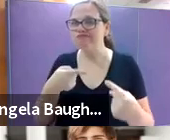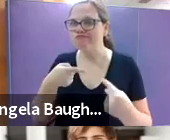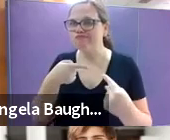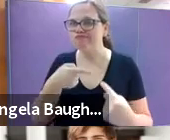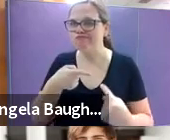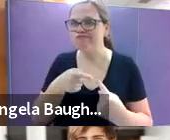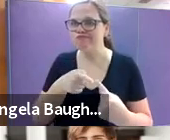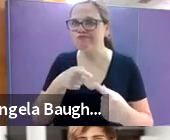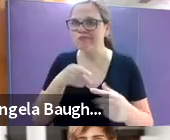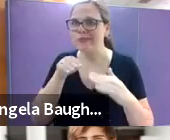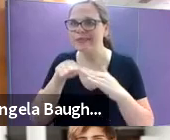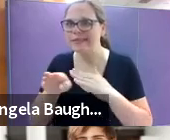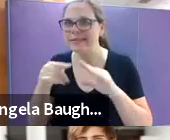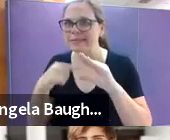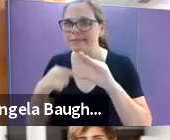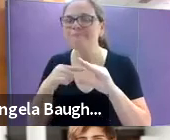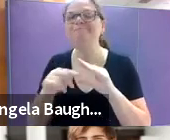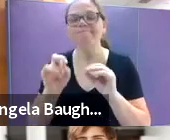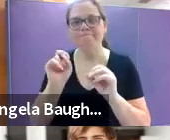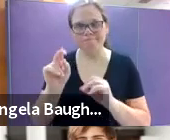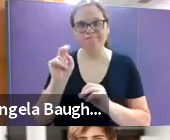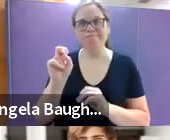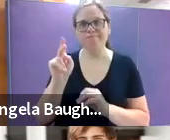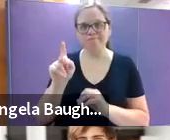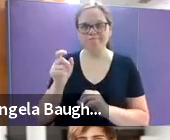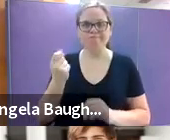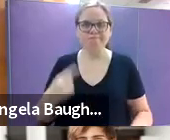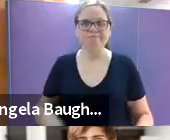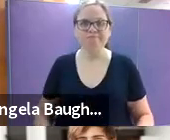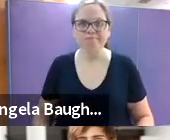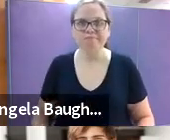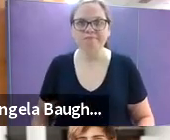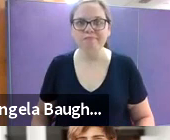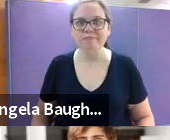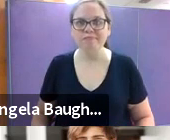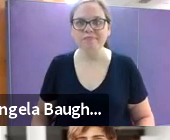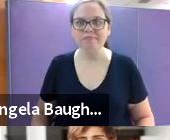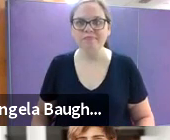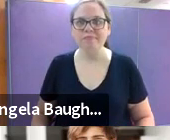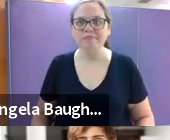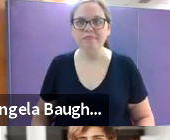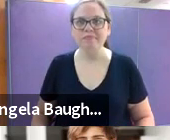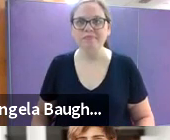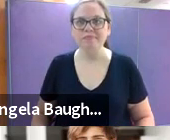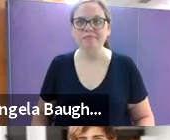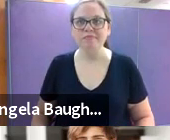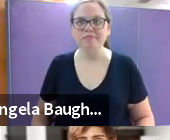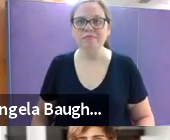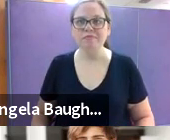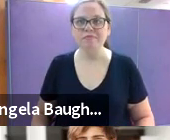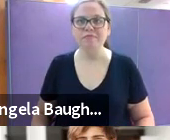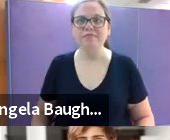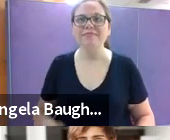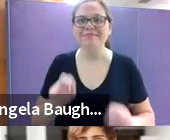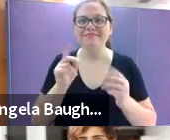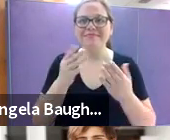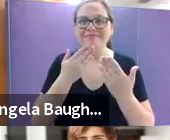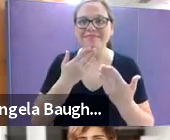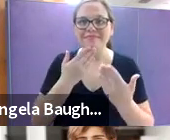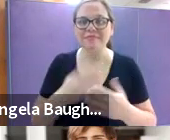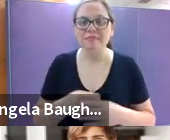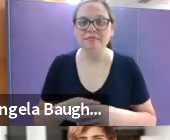getting into his email. Gotcha. But he's I'll let him here. He's here. Okay. and- All right, thank you. And I